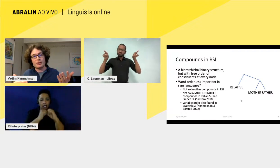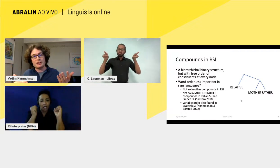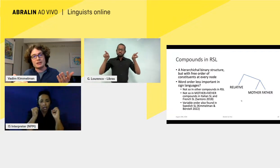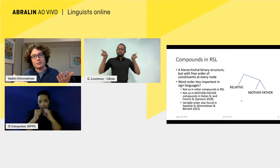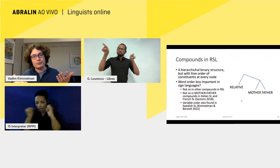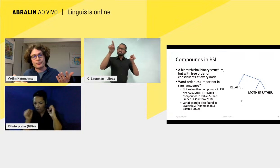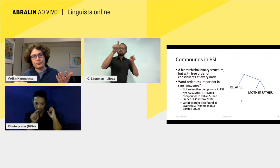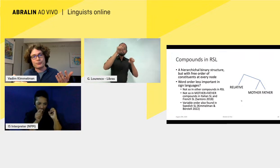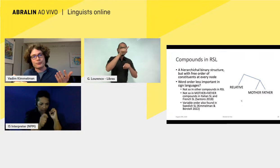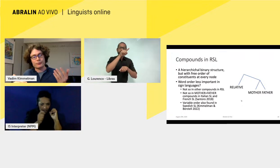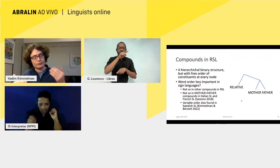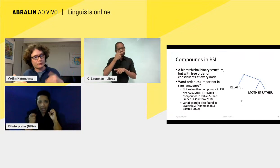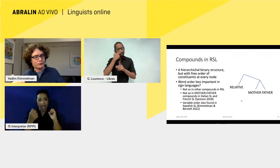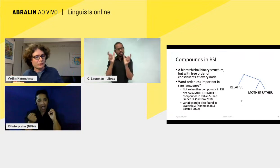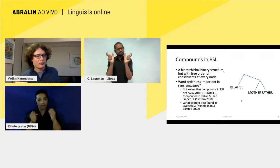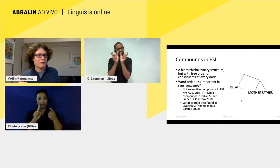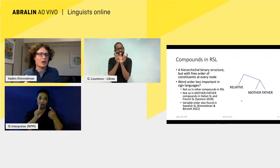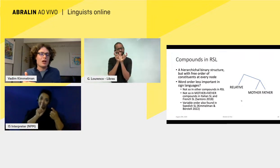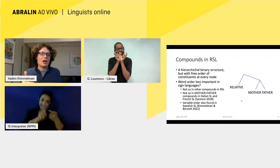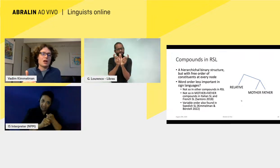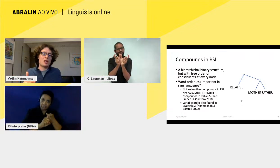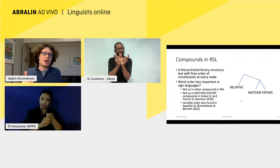of elements.